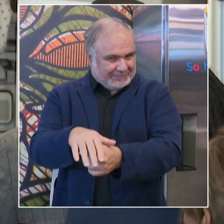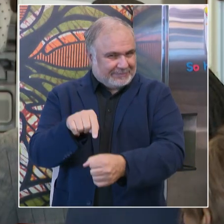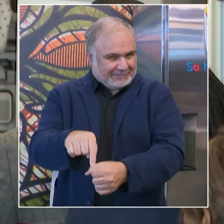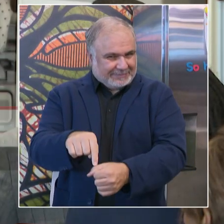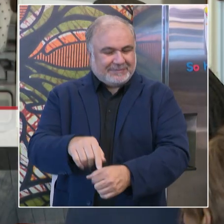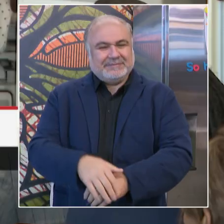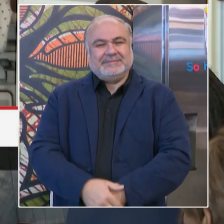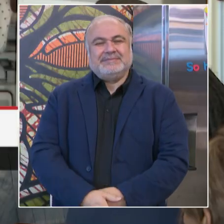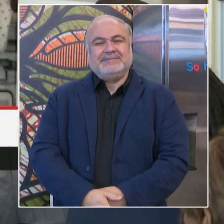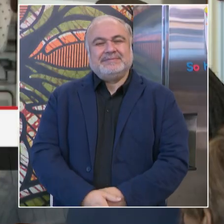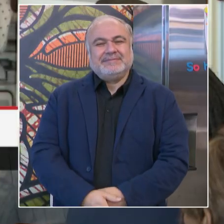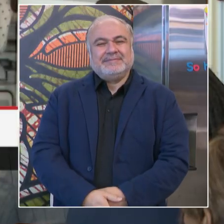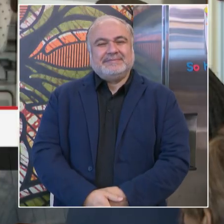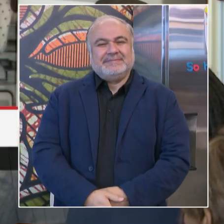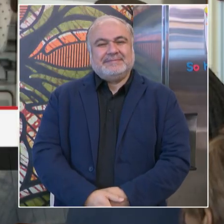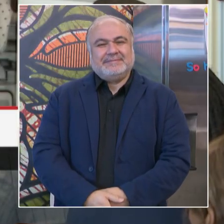dreams.